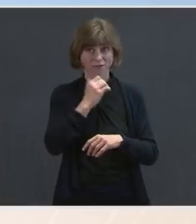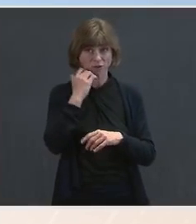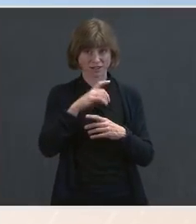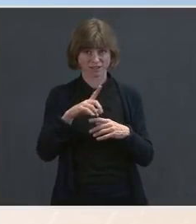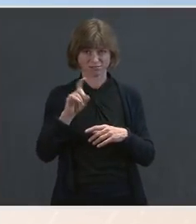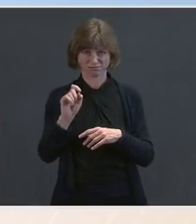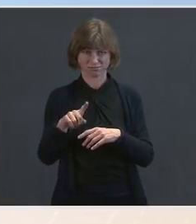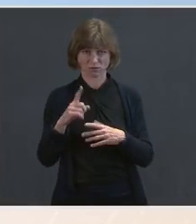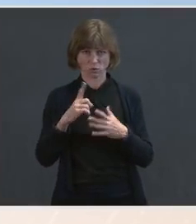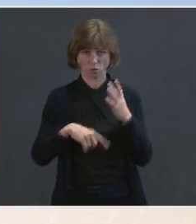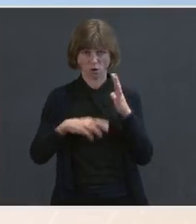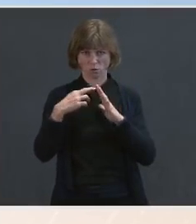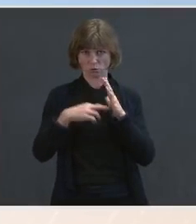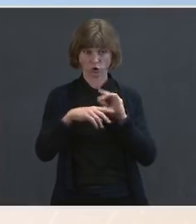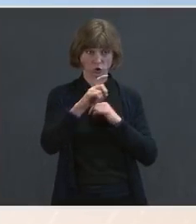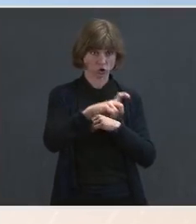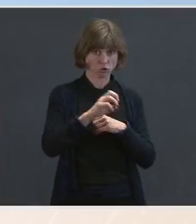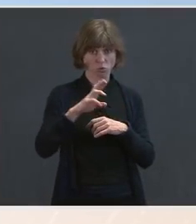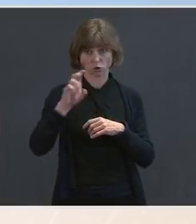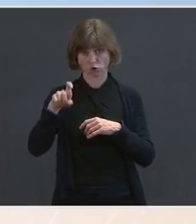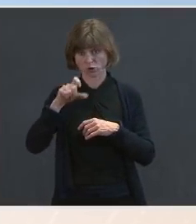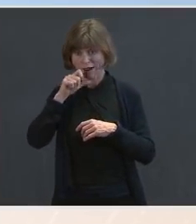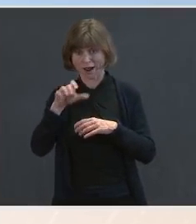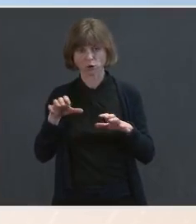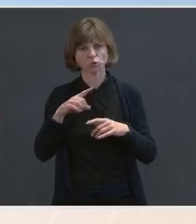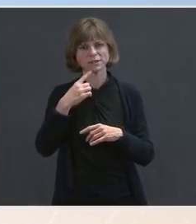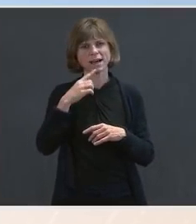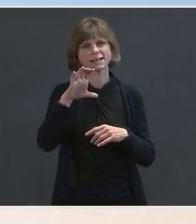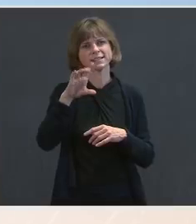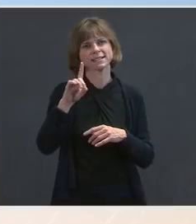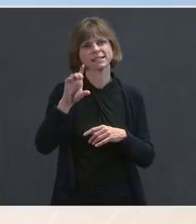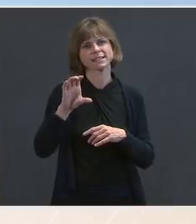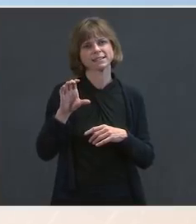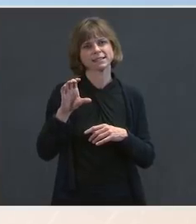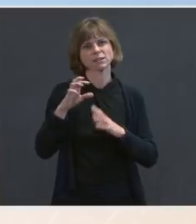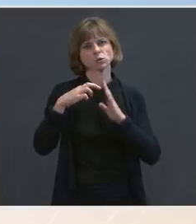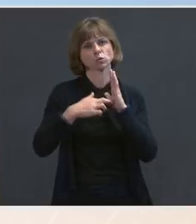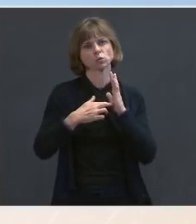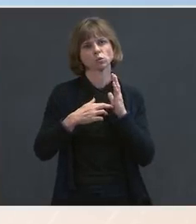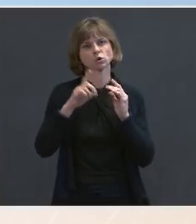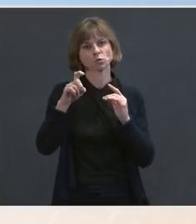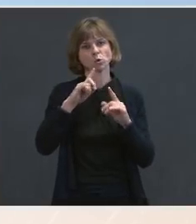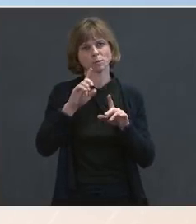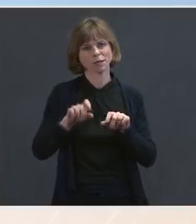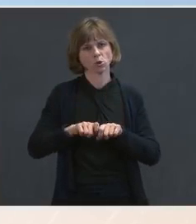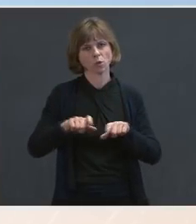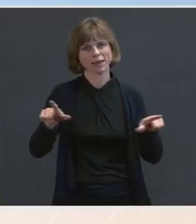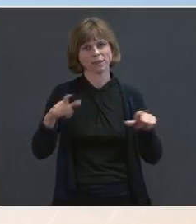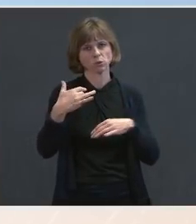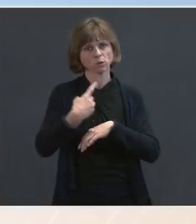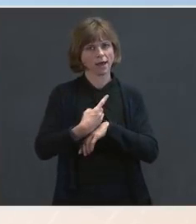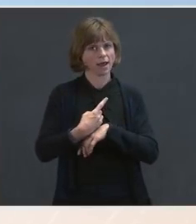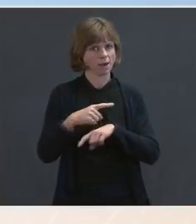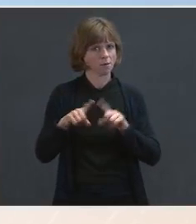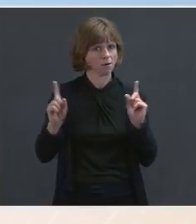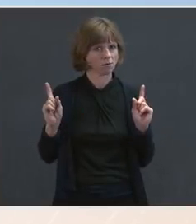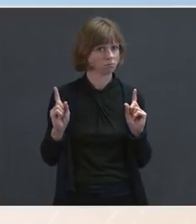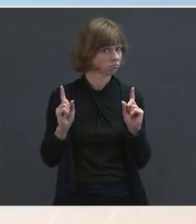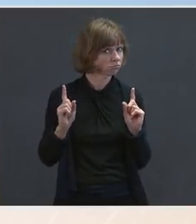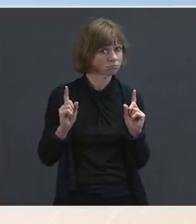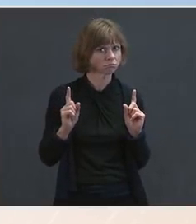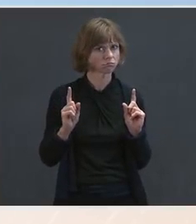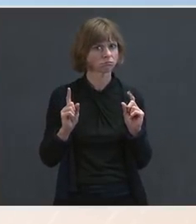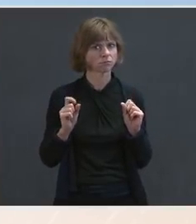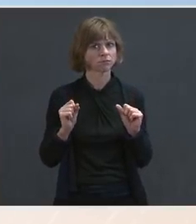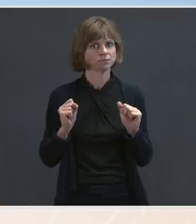do. And we've reported that the CDC guidance for them was supposed to be released today, but that's no longer happening. Do you have